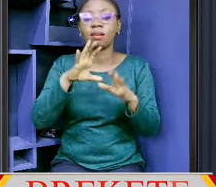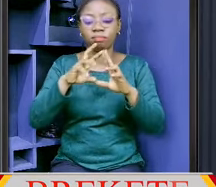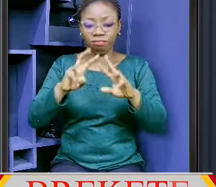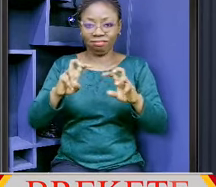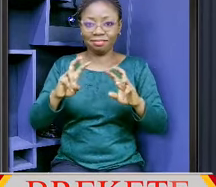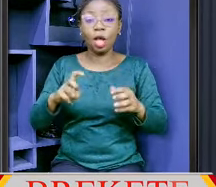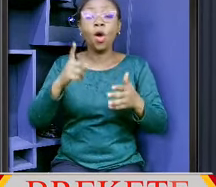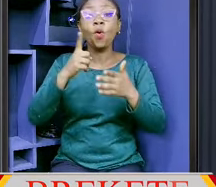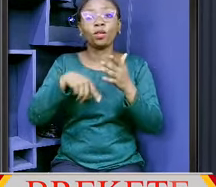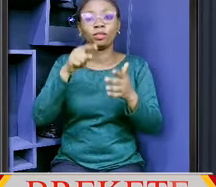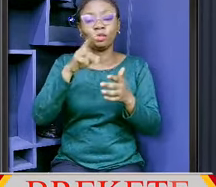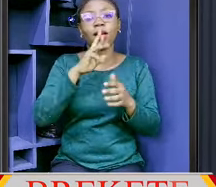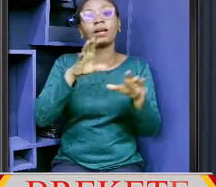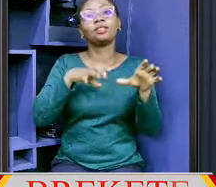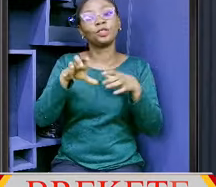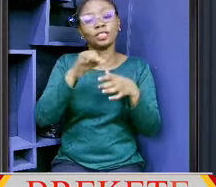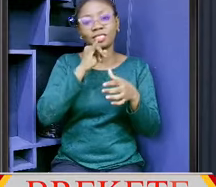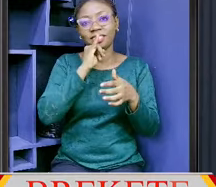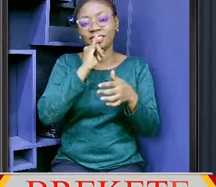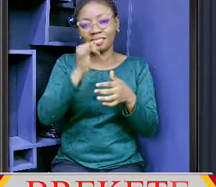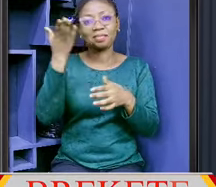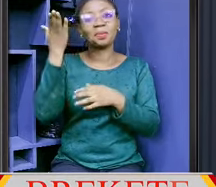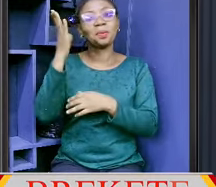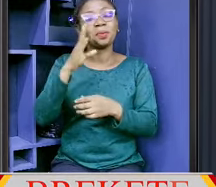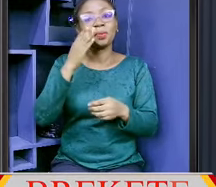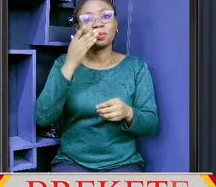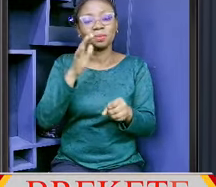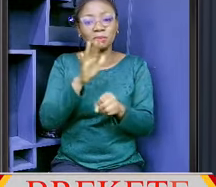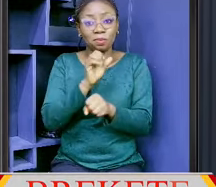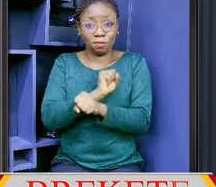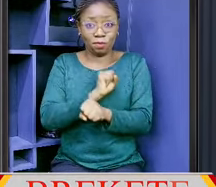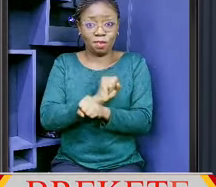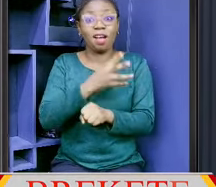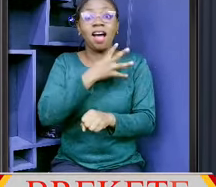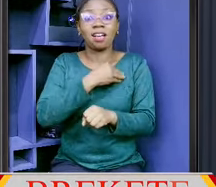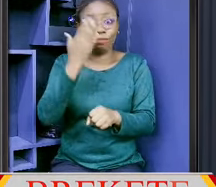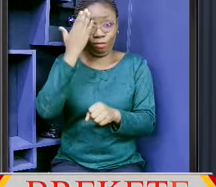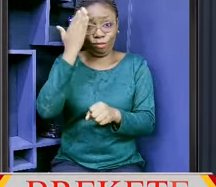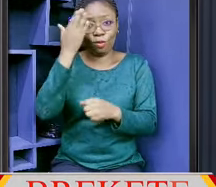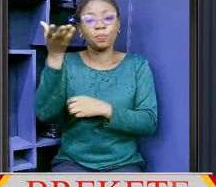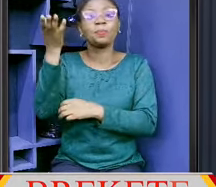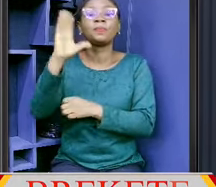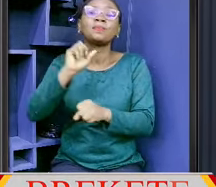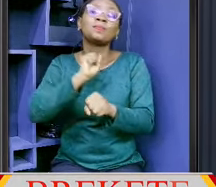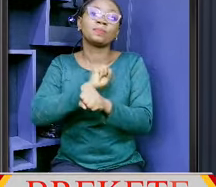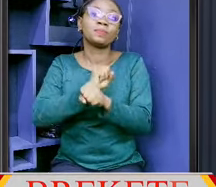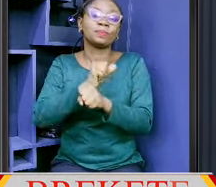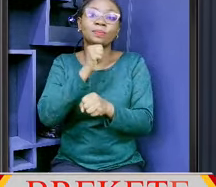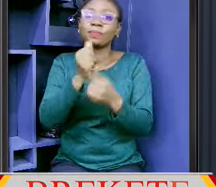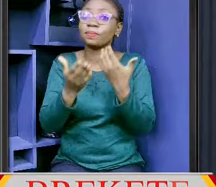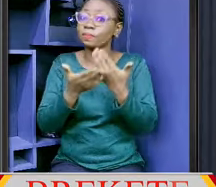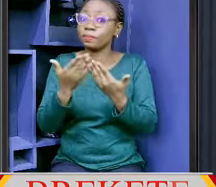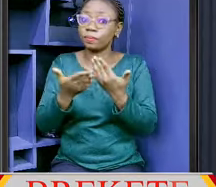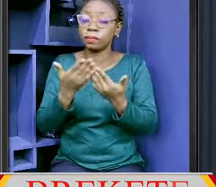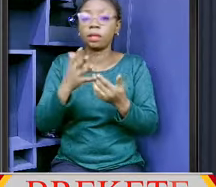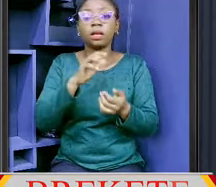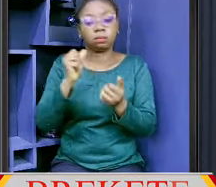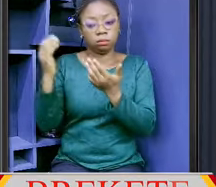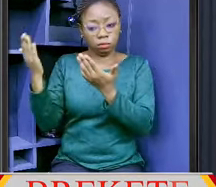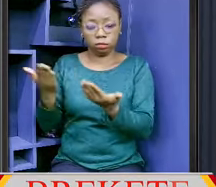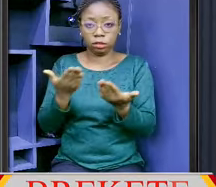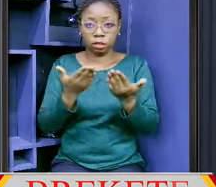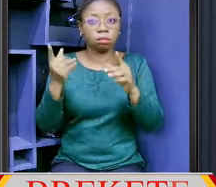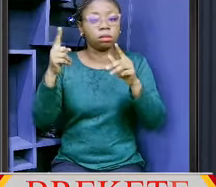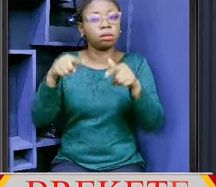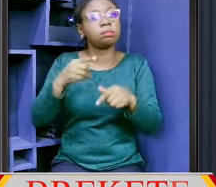What you they do now, God work, and God work no the day easy. So as you bring and come, and then they ask you questions, make you know